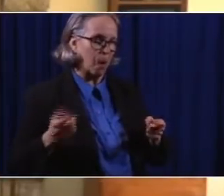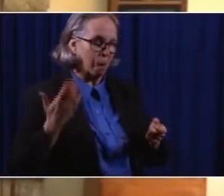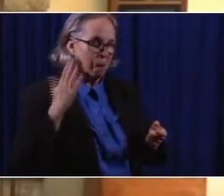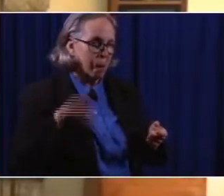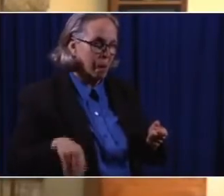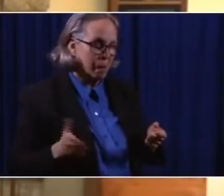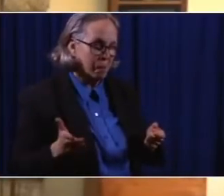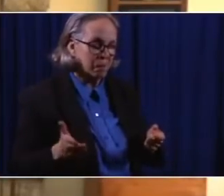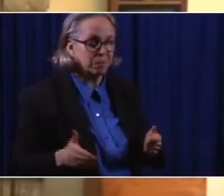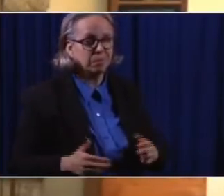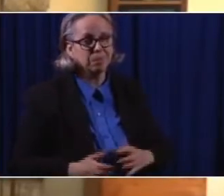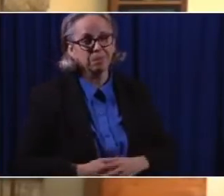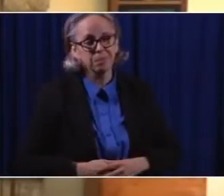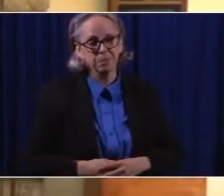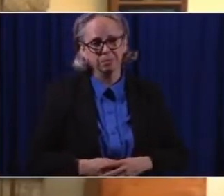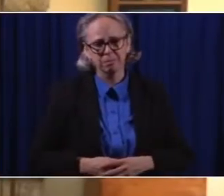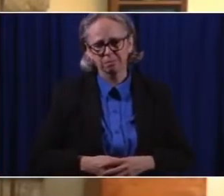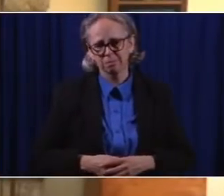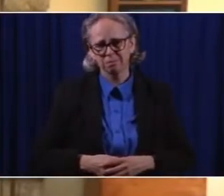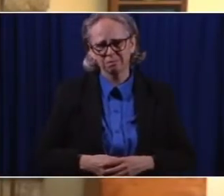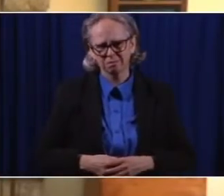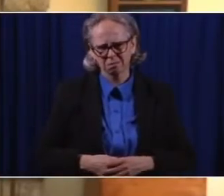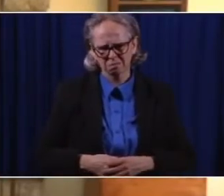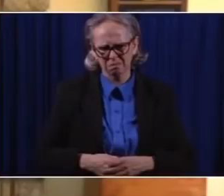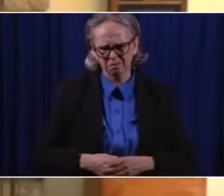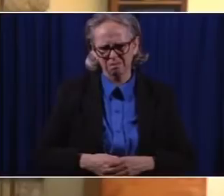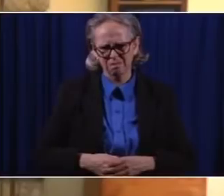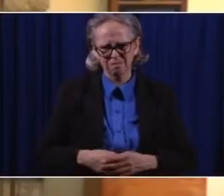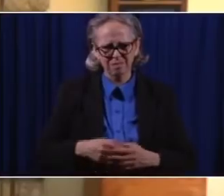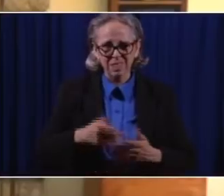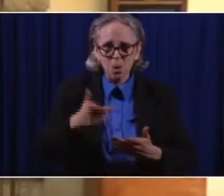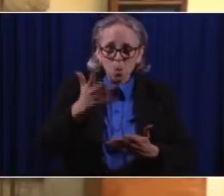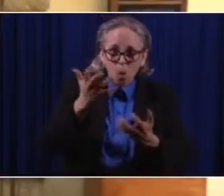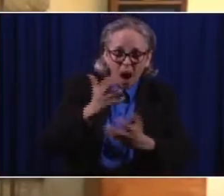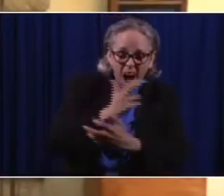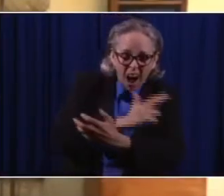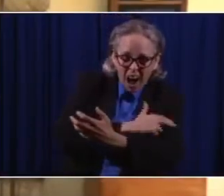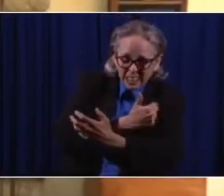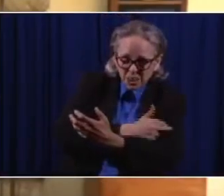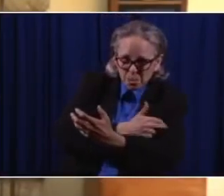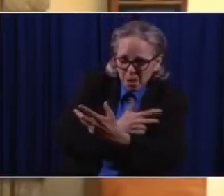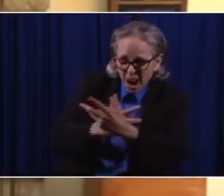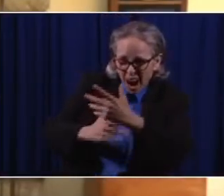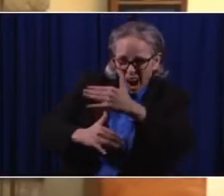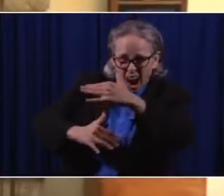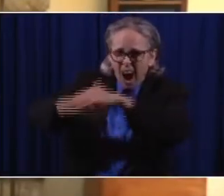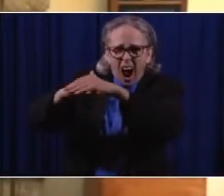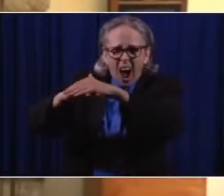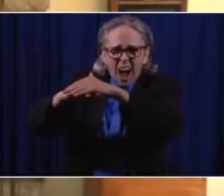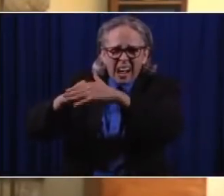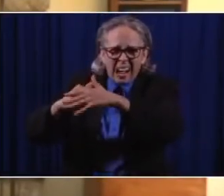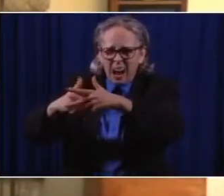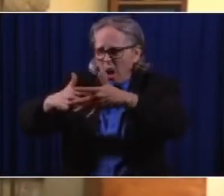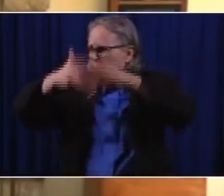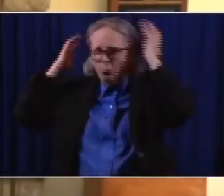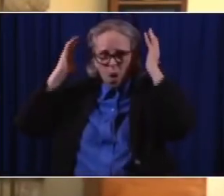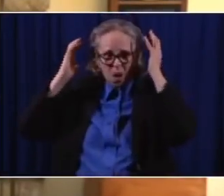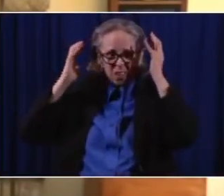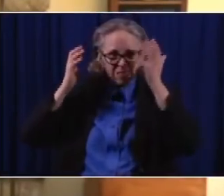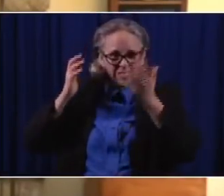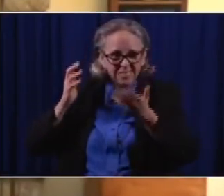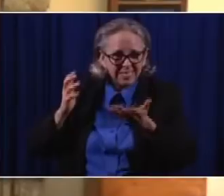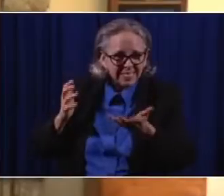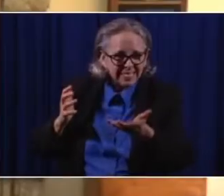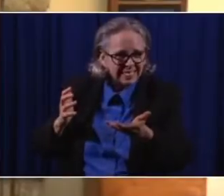to let it get to the point where our hospitals are stacked up. We don't have to get to the point where our hospitals